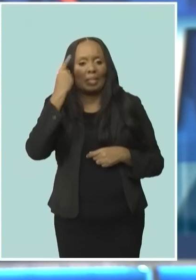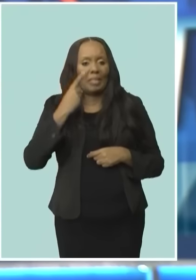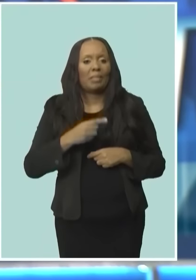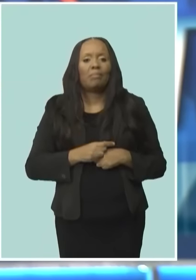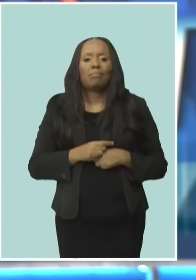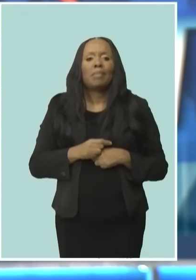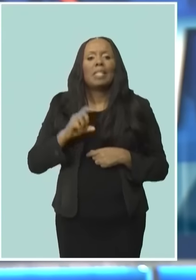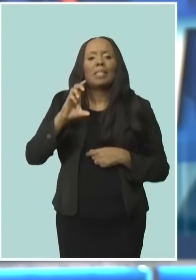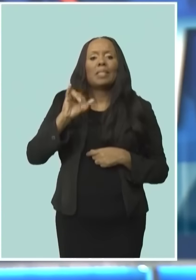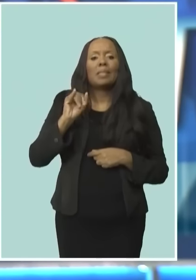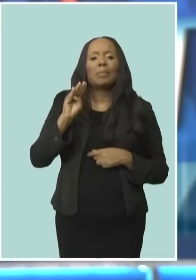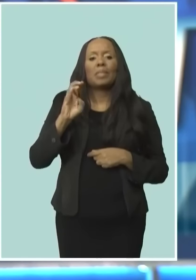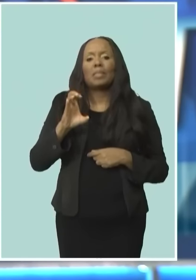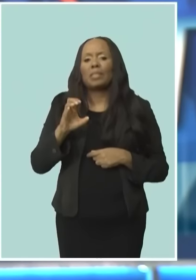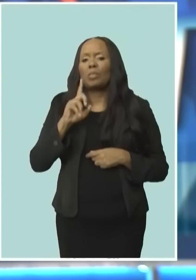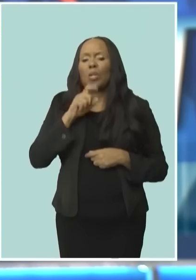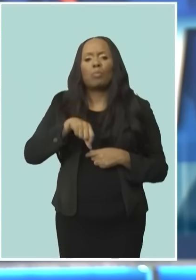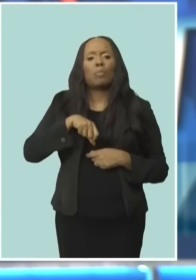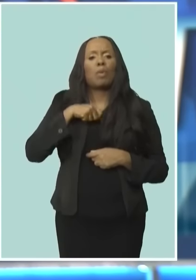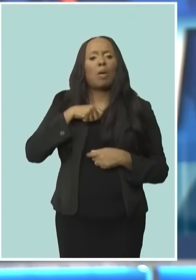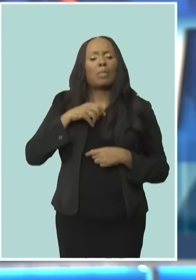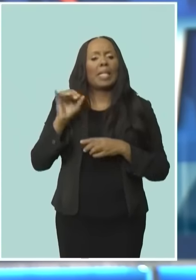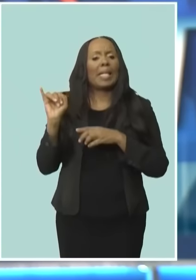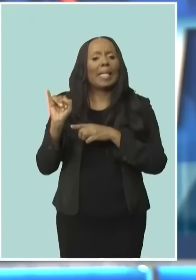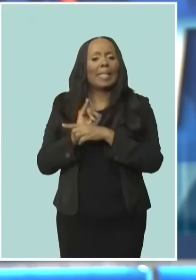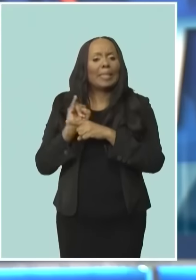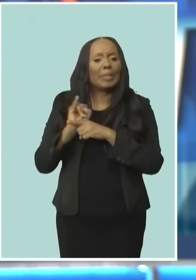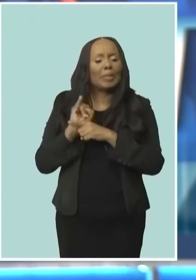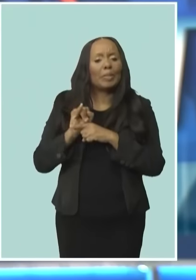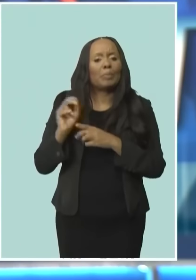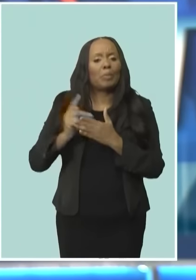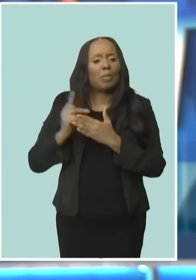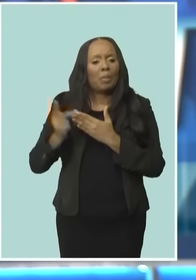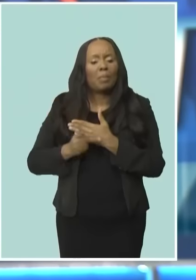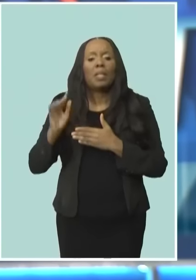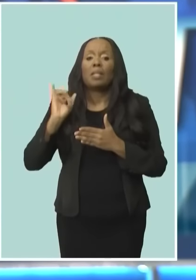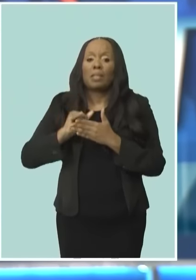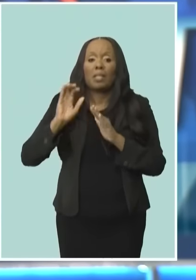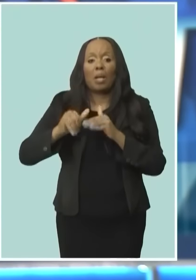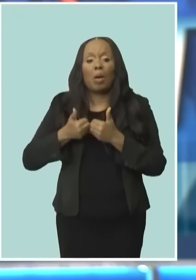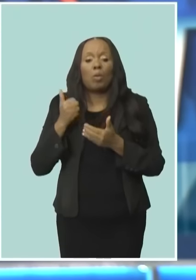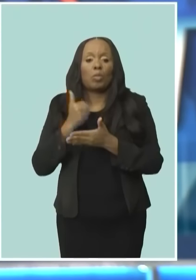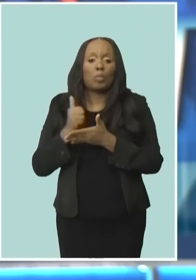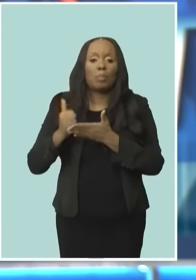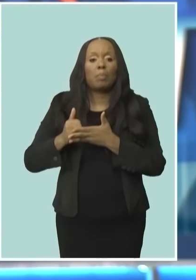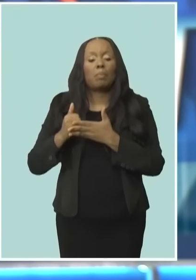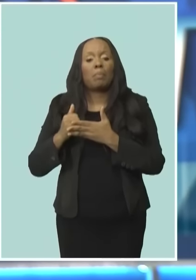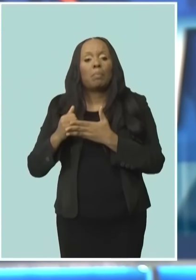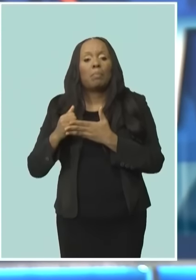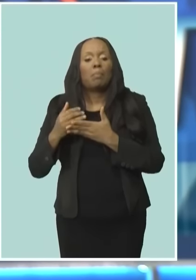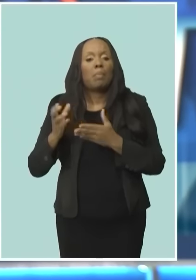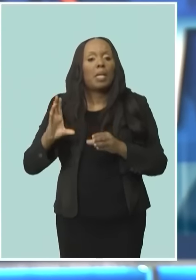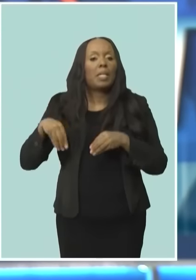its internship program as it's one of the ways the bank gives back to the community in which it serves.